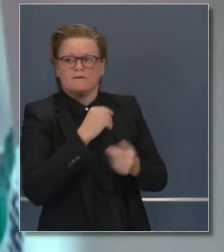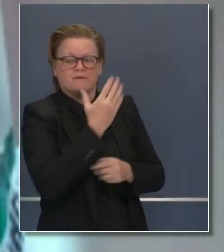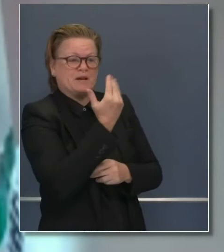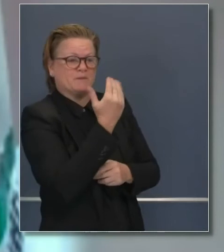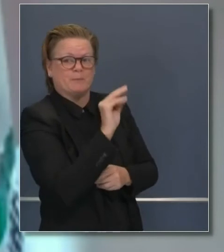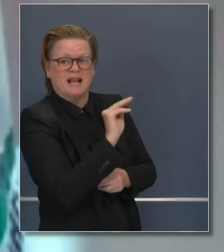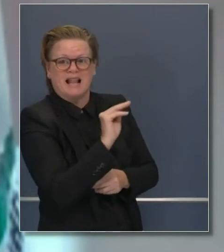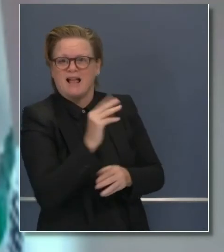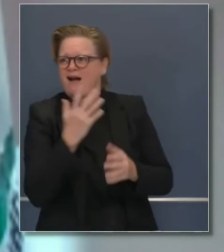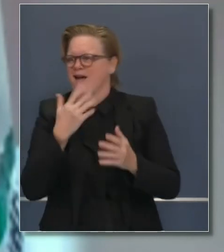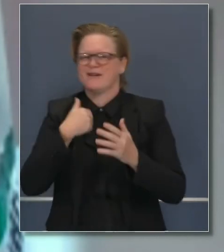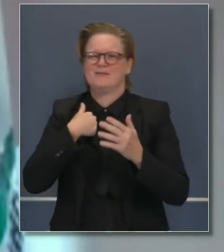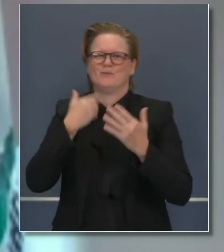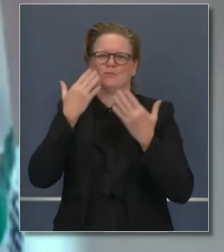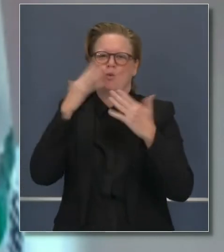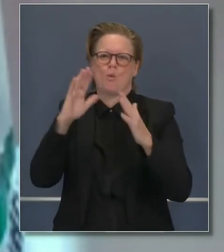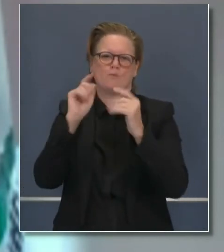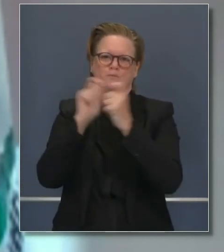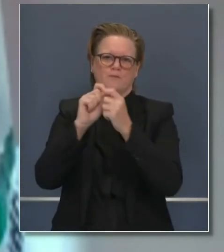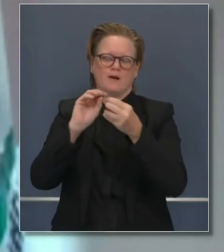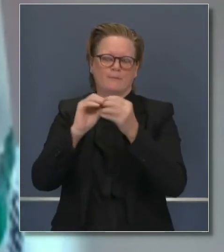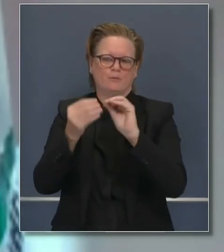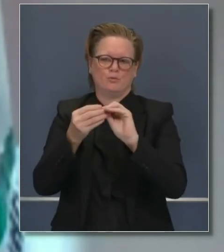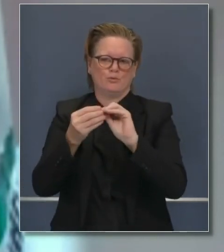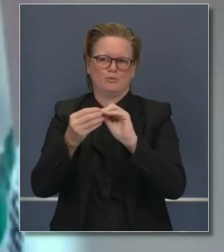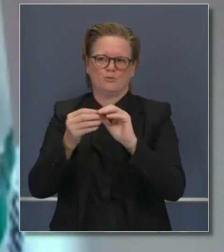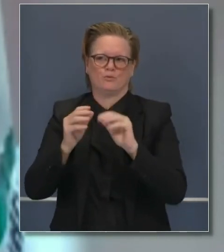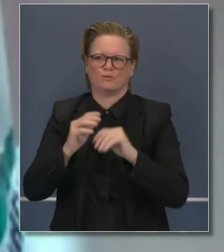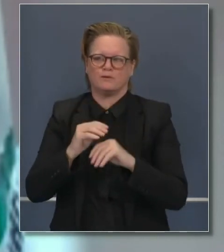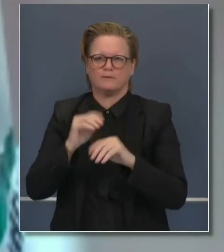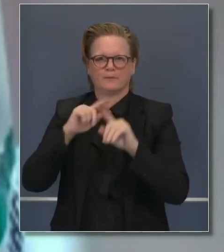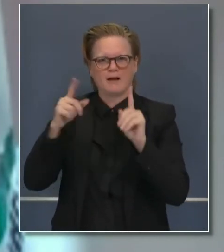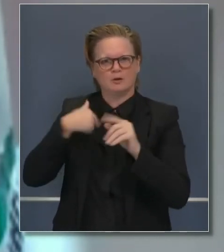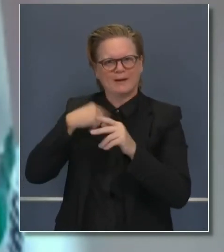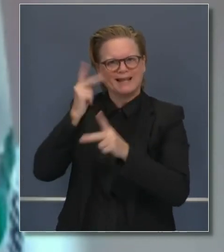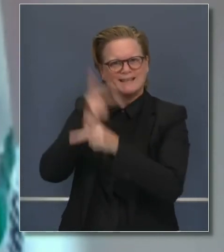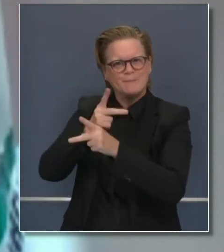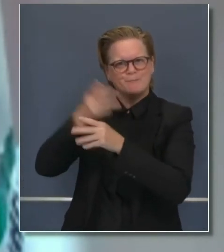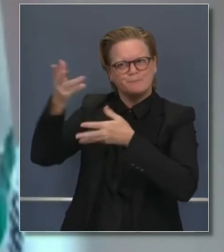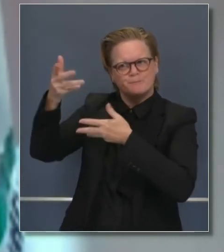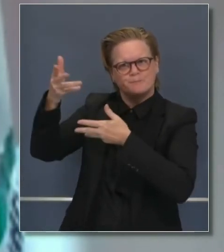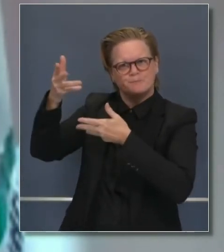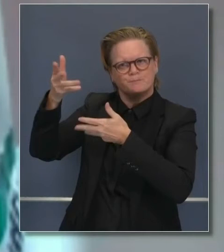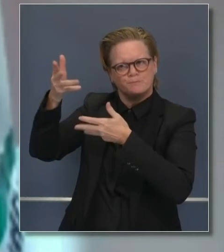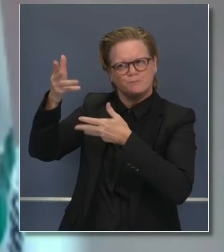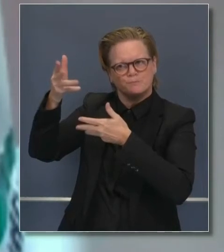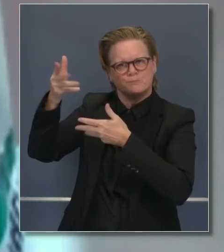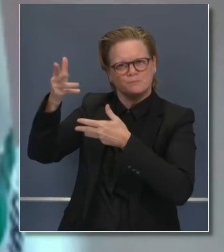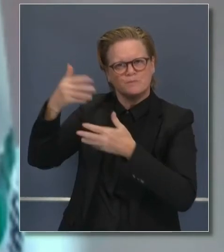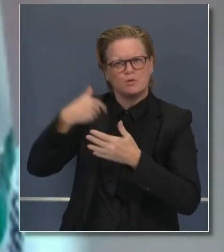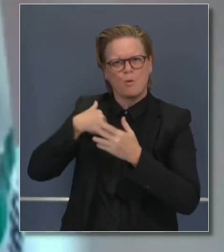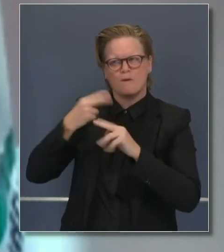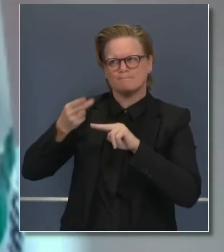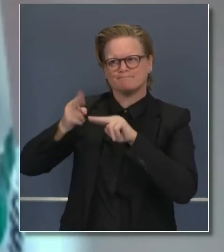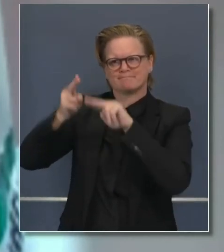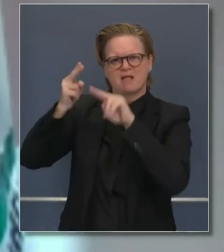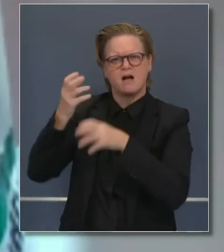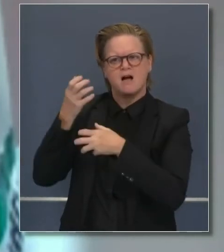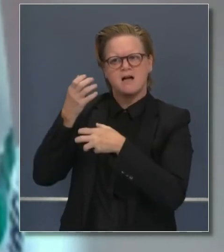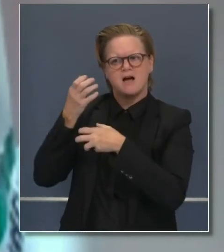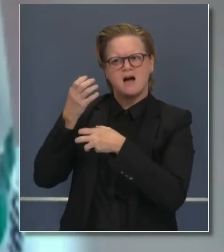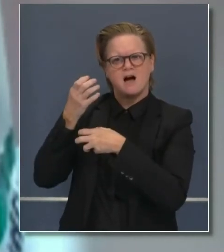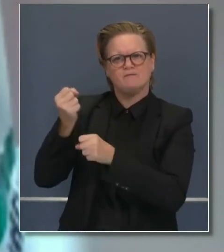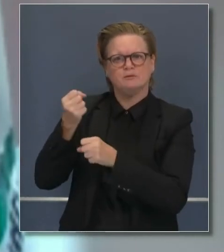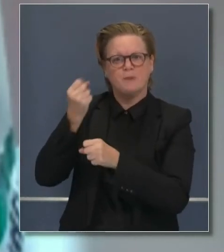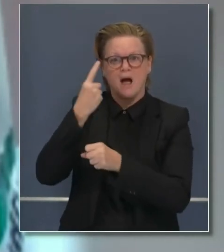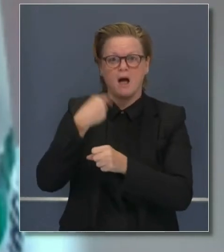in constant communication trying to build up confidence like we do have in that 327 number so that we can anticipate and